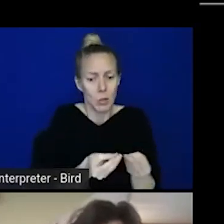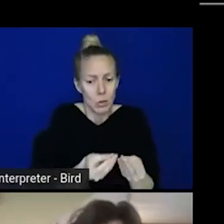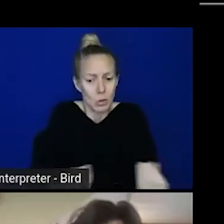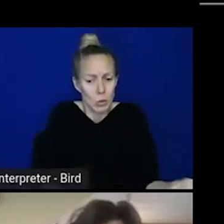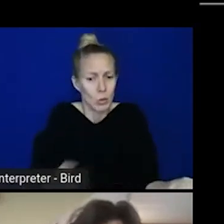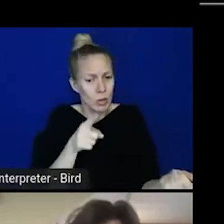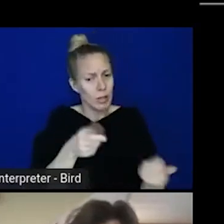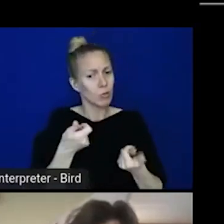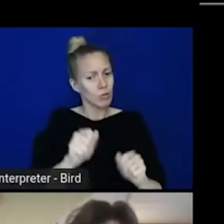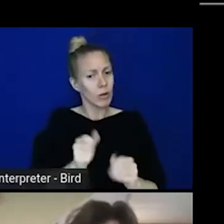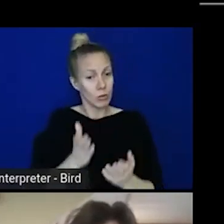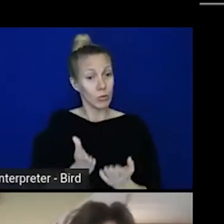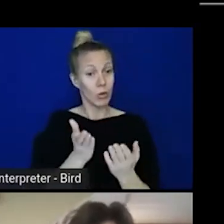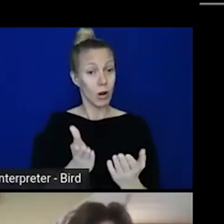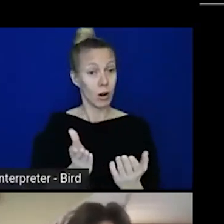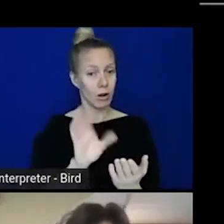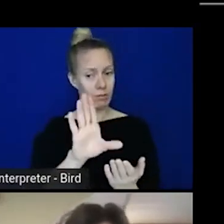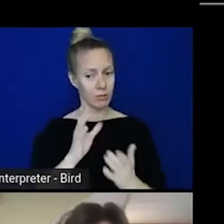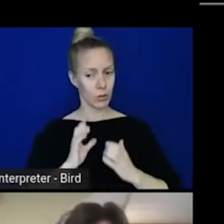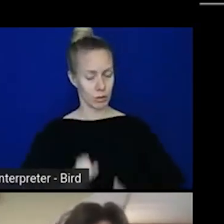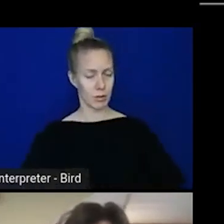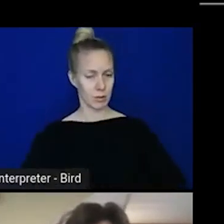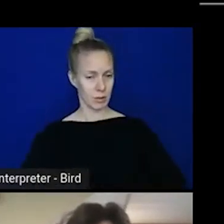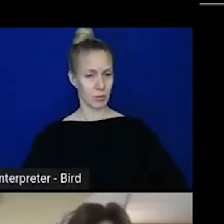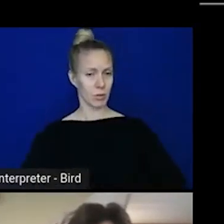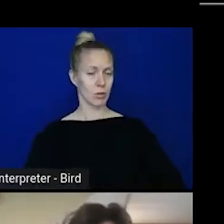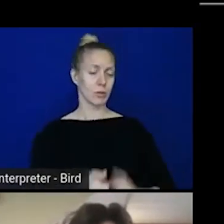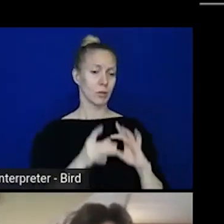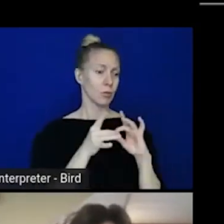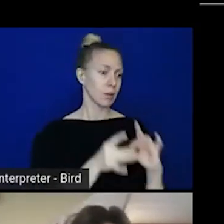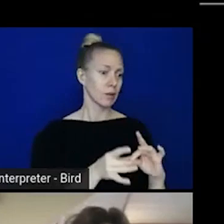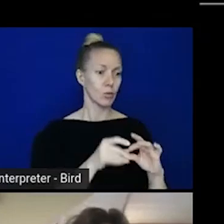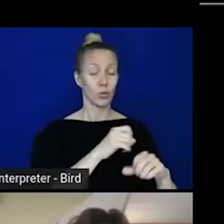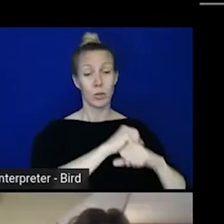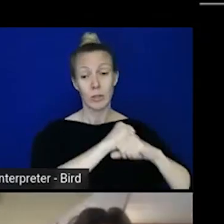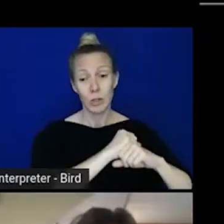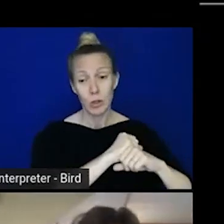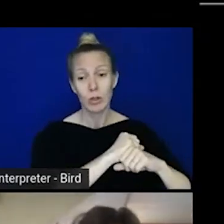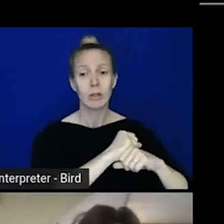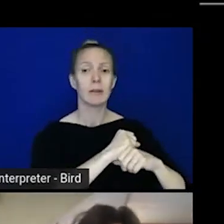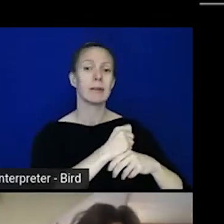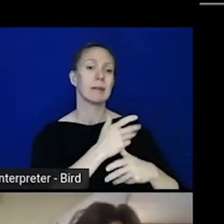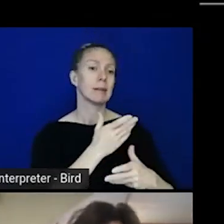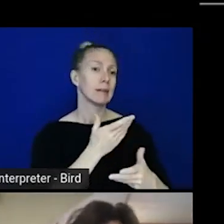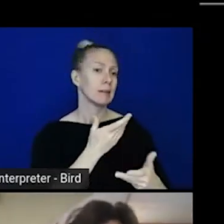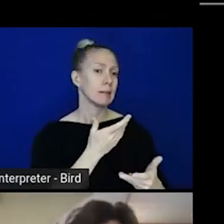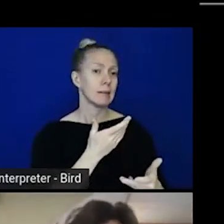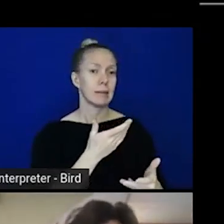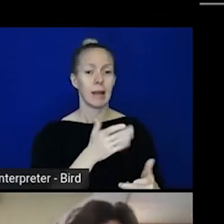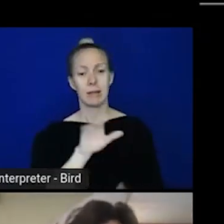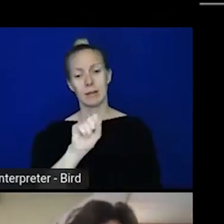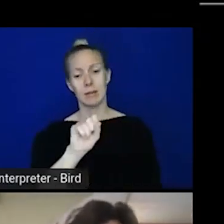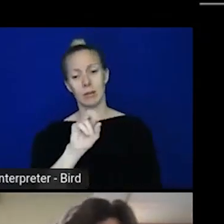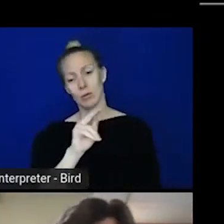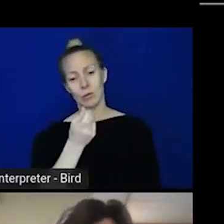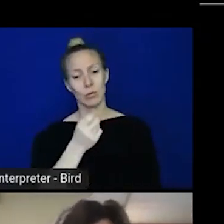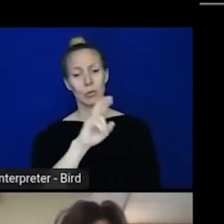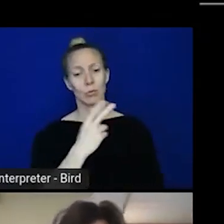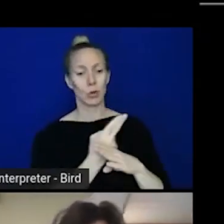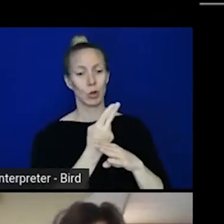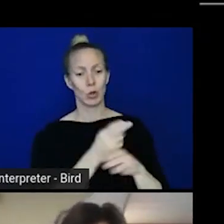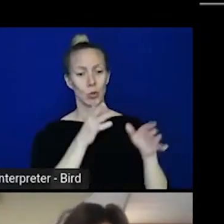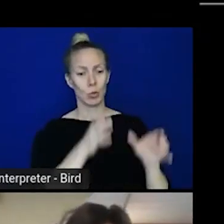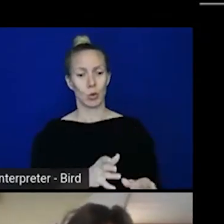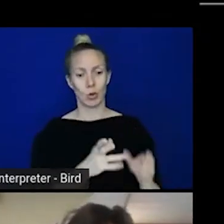customers, especially as it relates to security and dealing with super user credentials. And